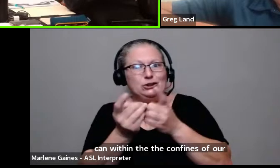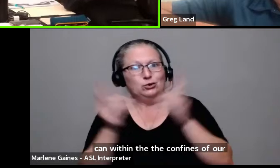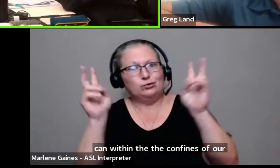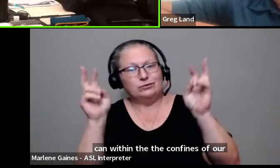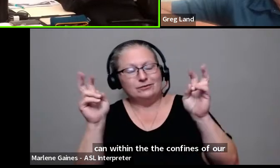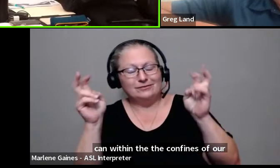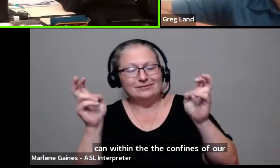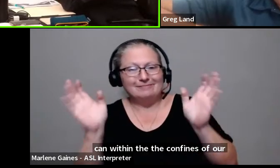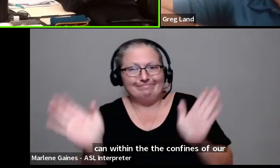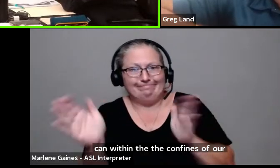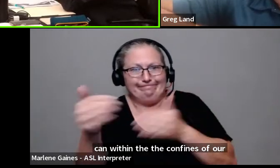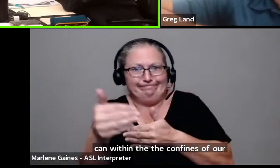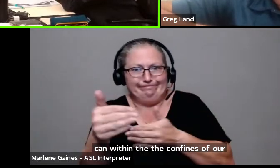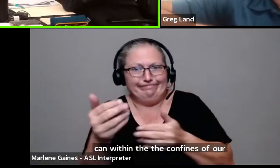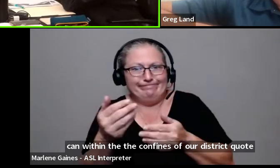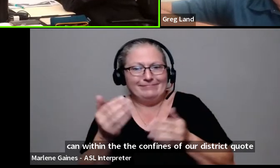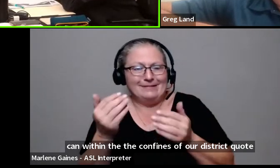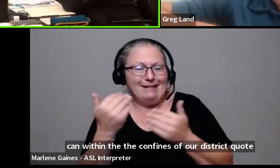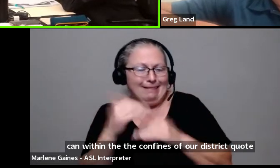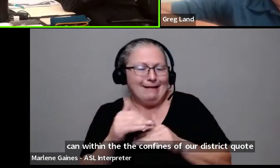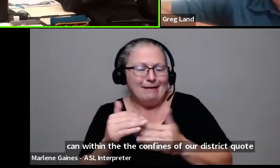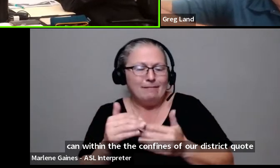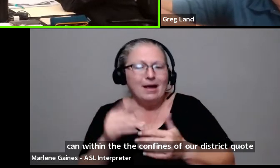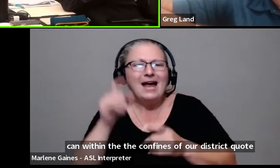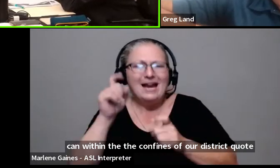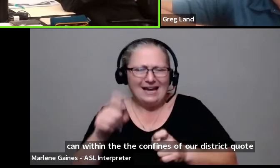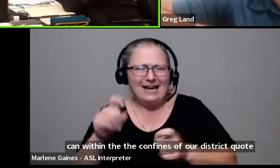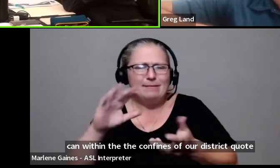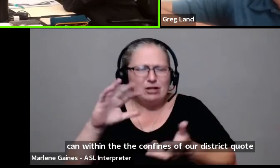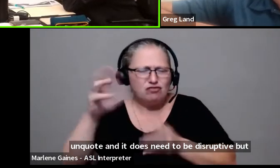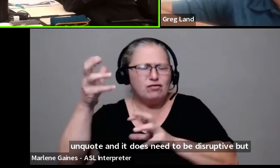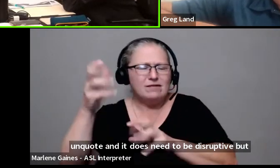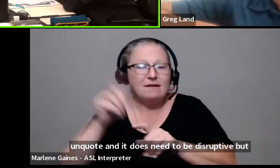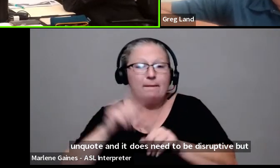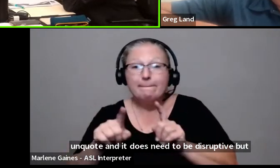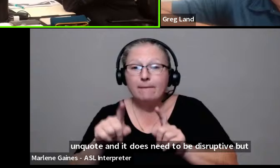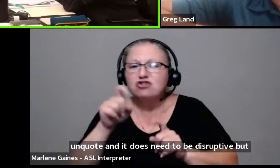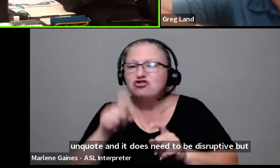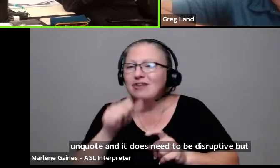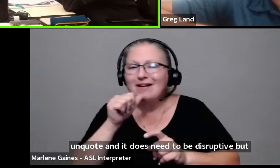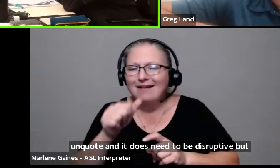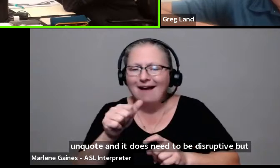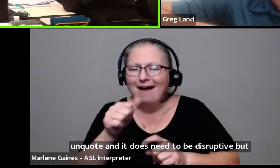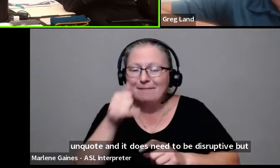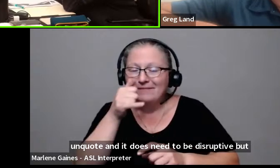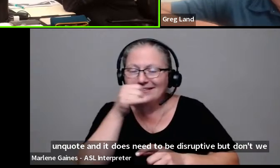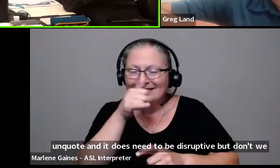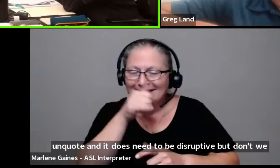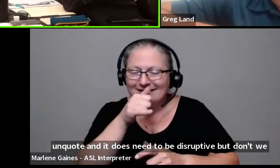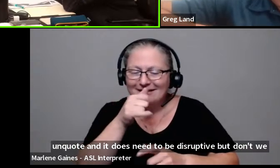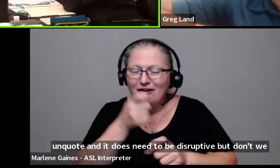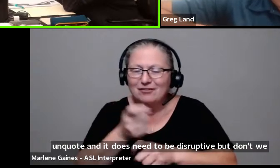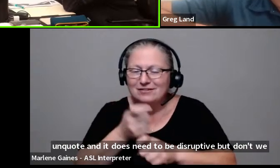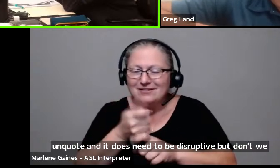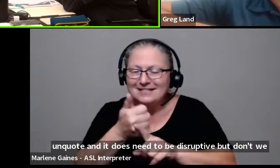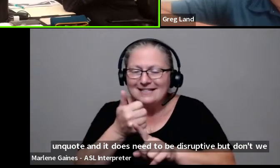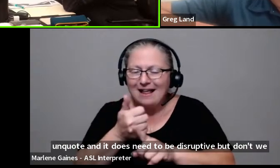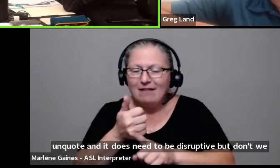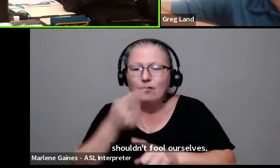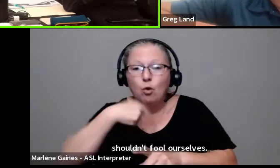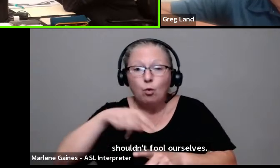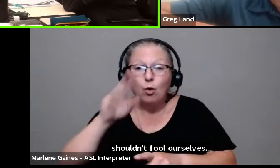unquote. And it does need to be disruptive, but we shouldn't fool ourselves that we're going to